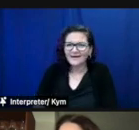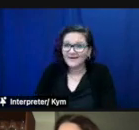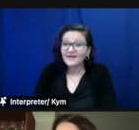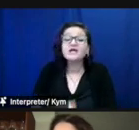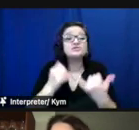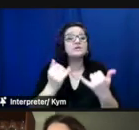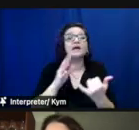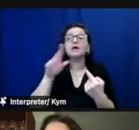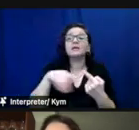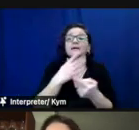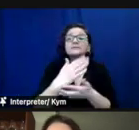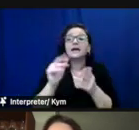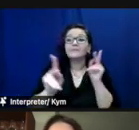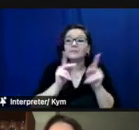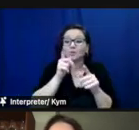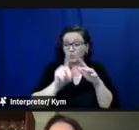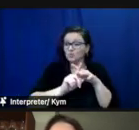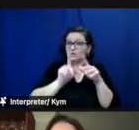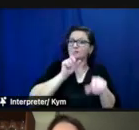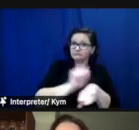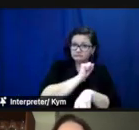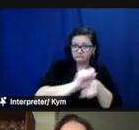who escaped from the South.